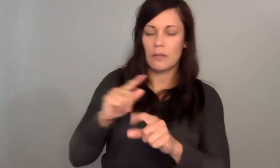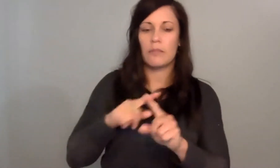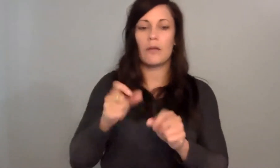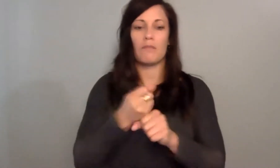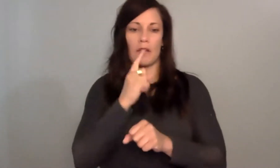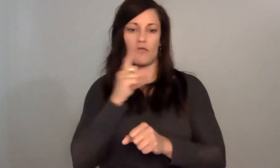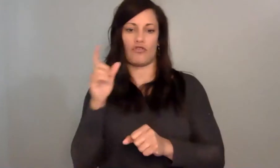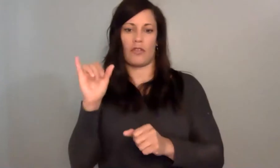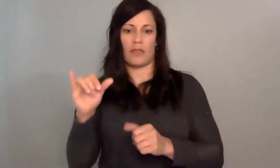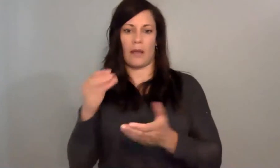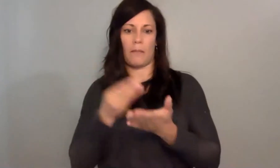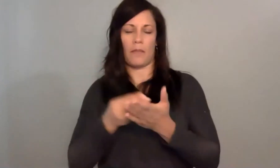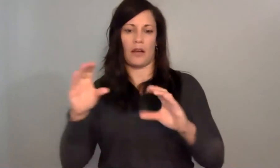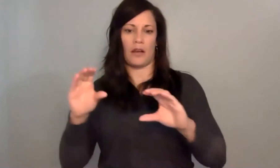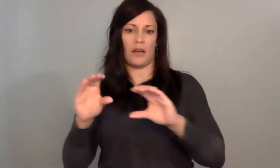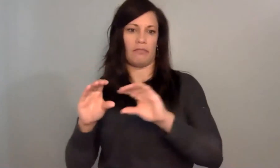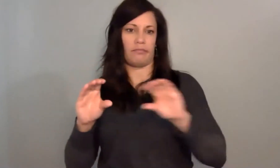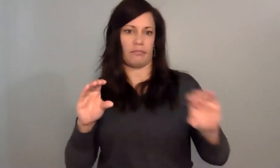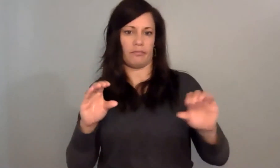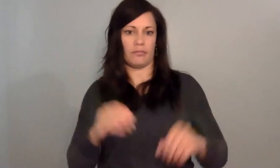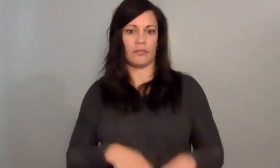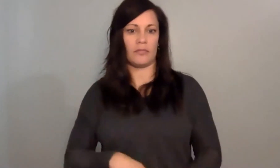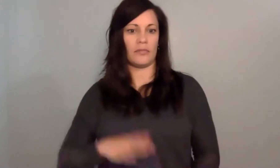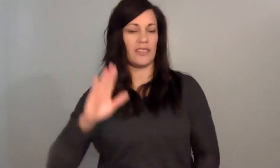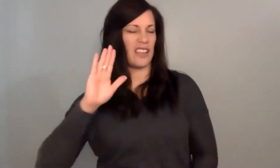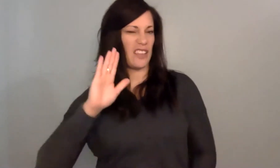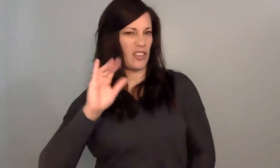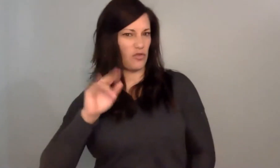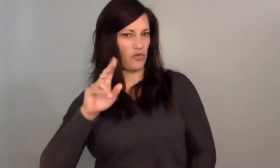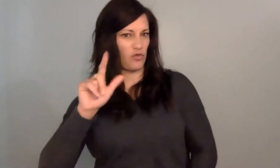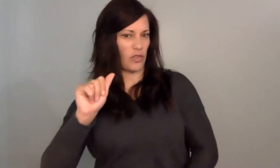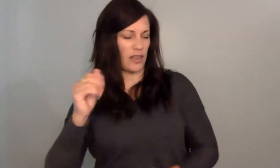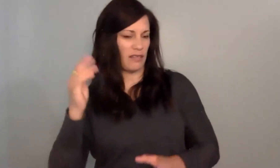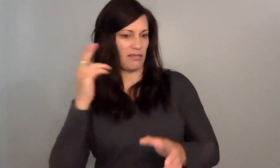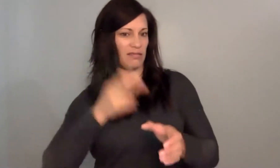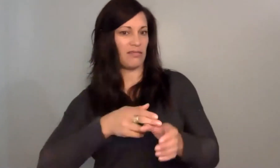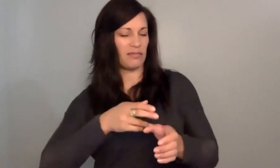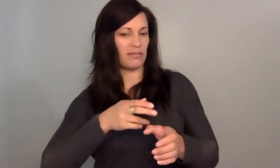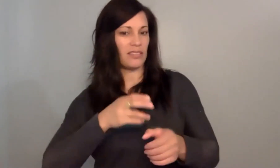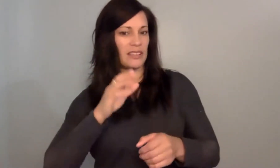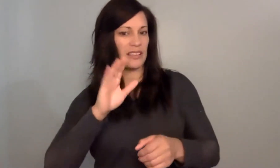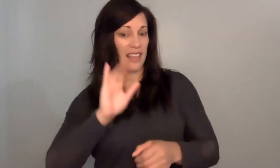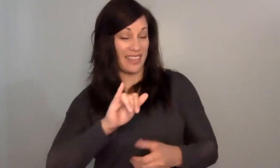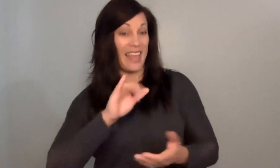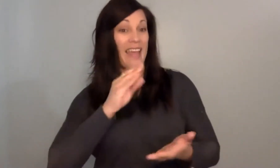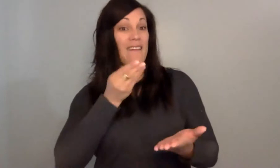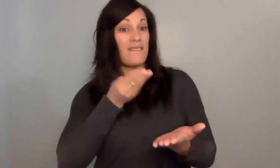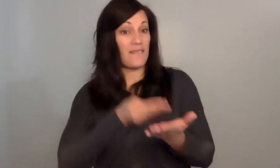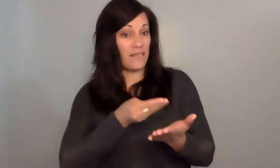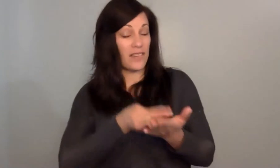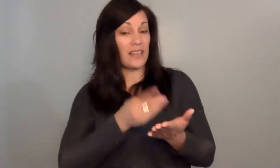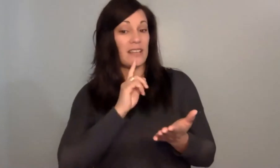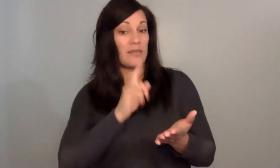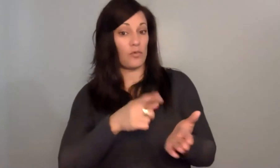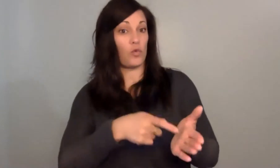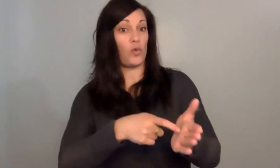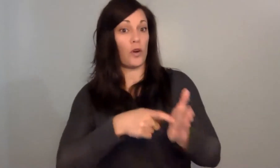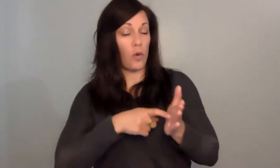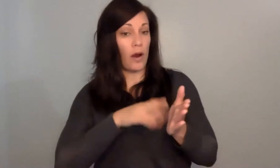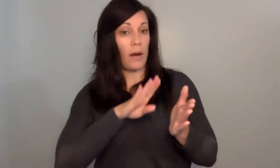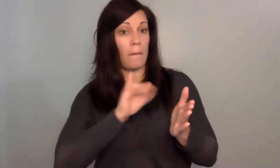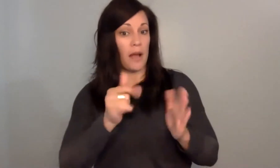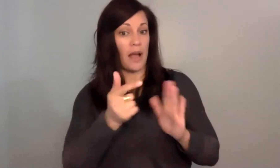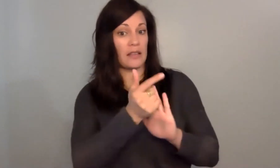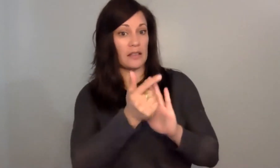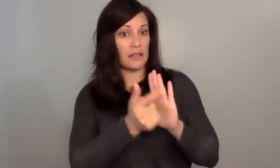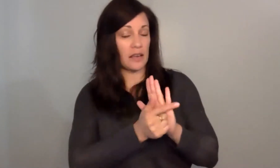Thanks, Jim. Yeah. Sorry, can I please clarify that the funding is required by statute, by